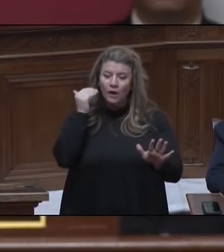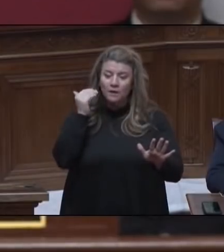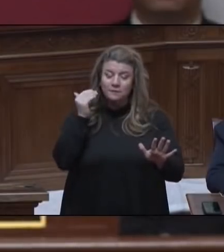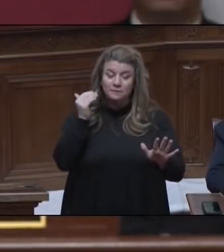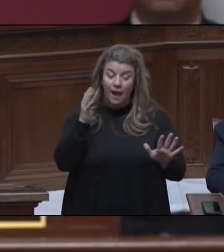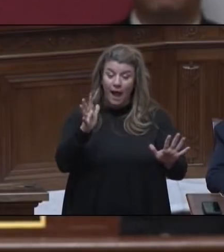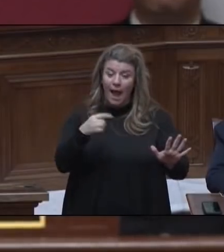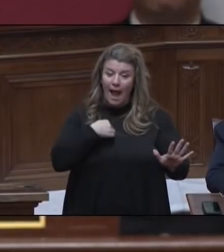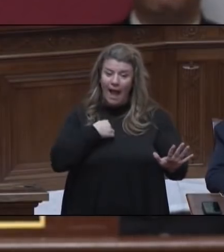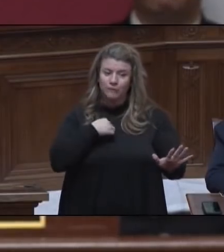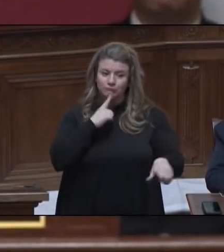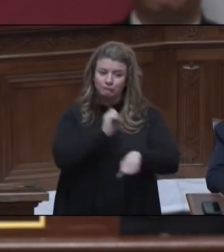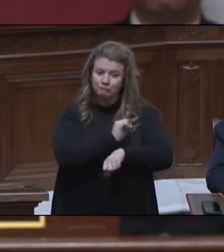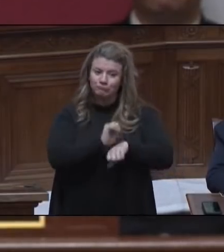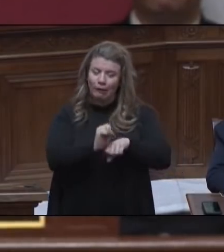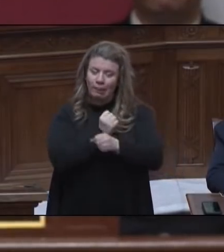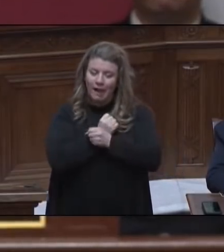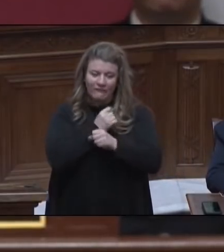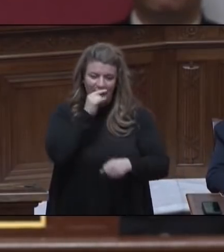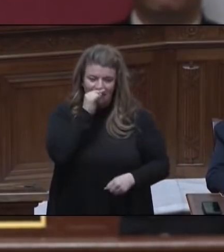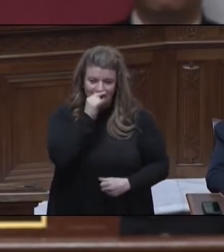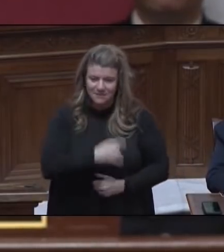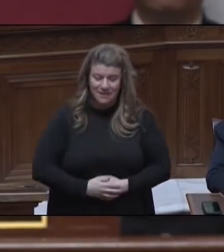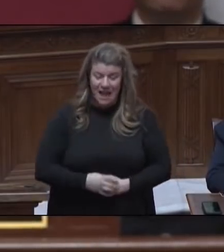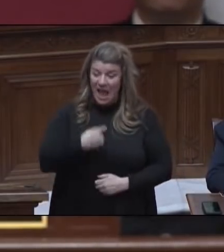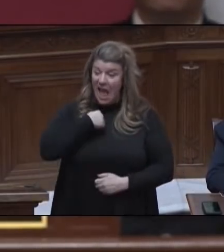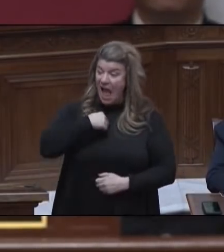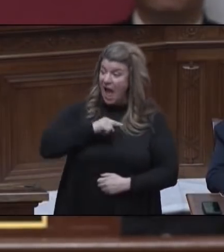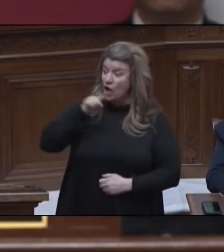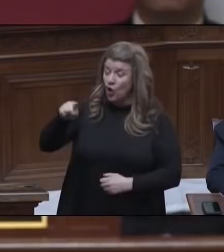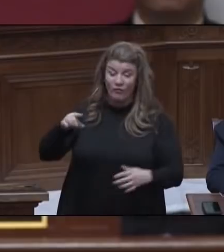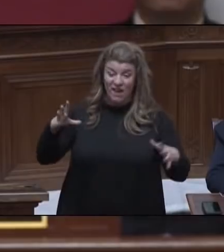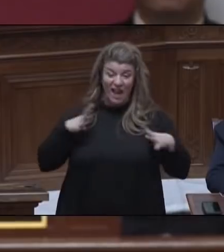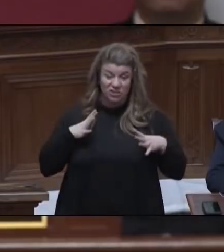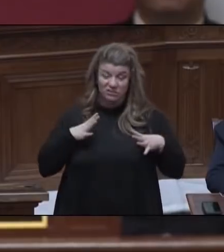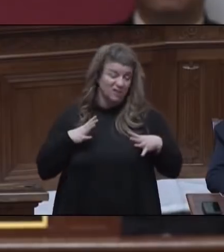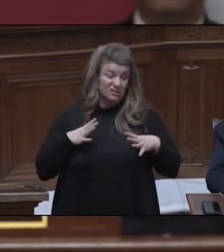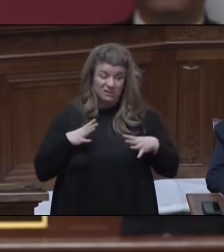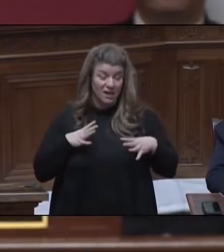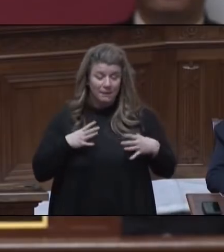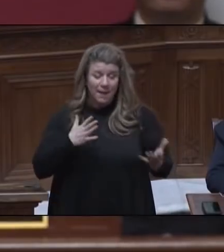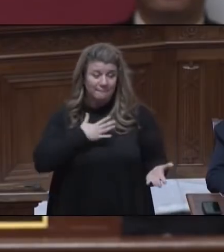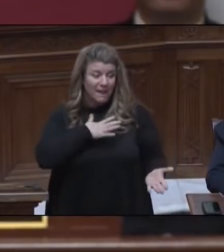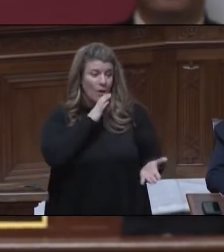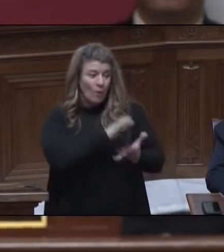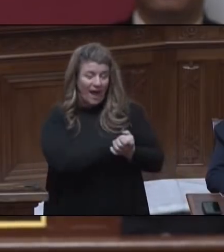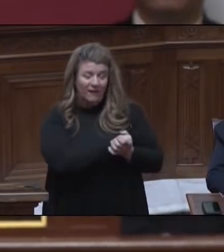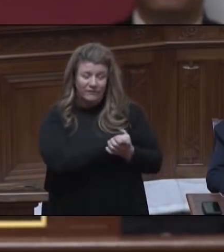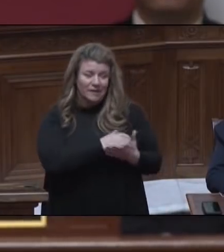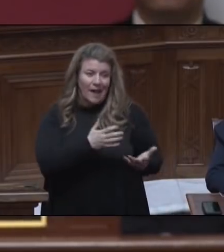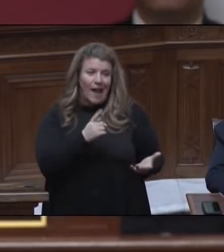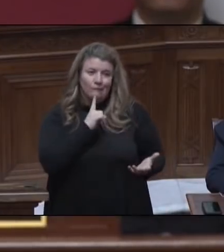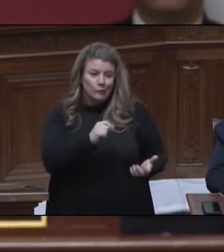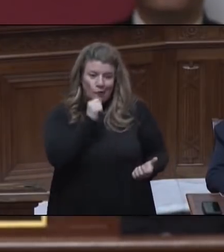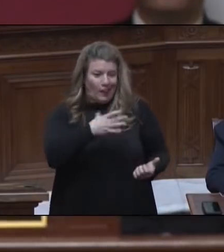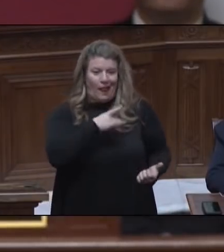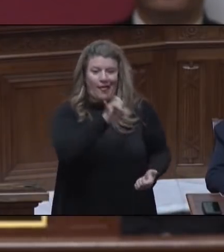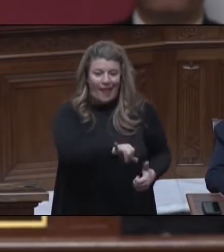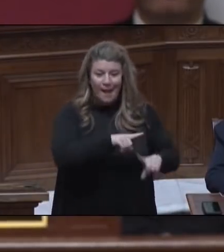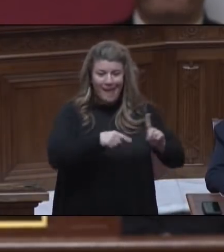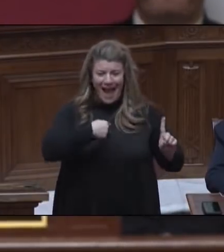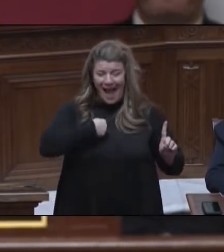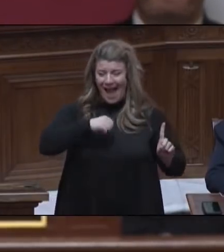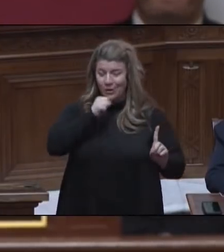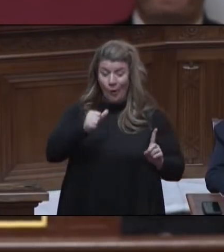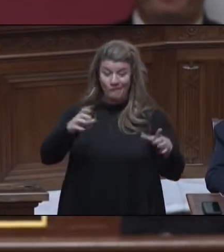love kids. I don't go on vacations. And Kathy can probably kick me for that. I don't go on vacations.